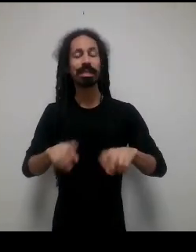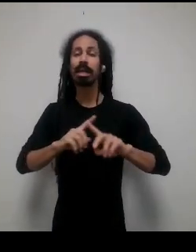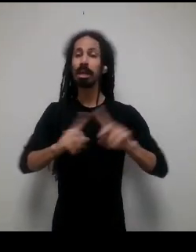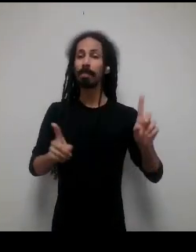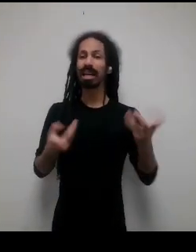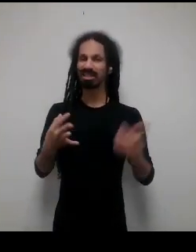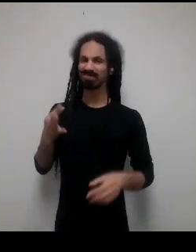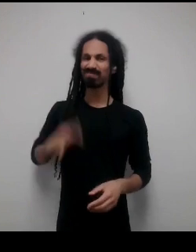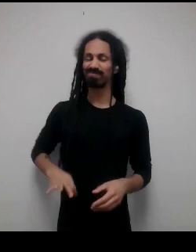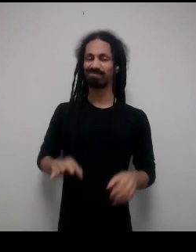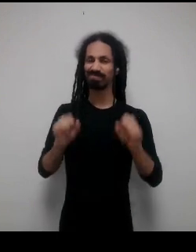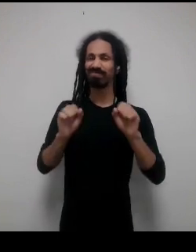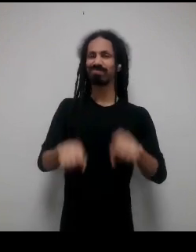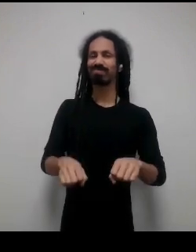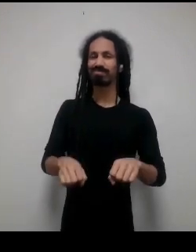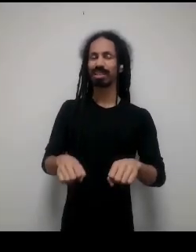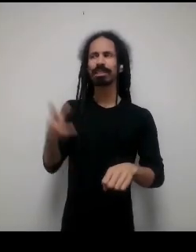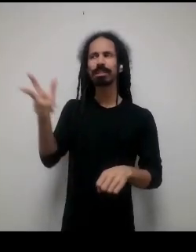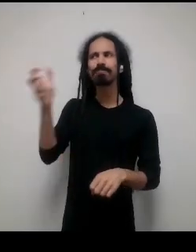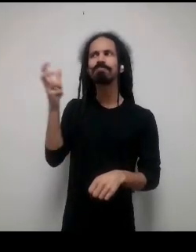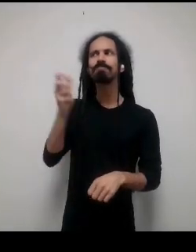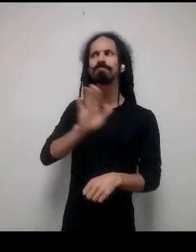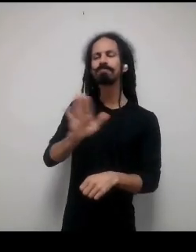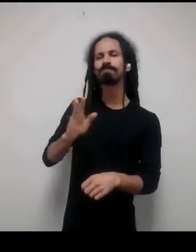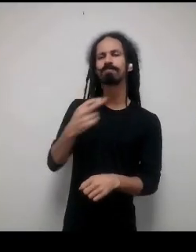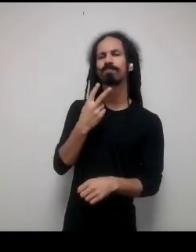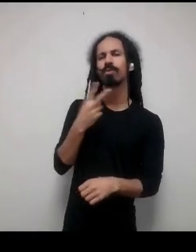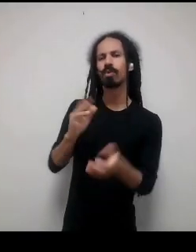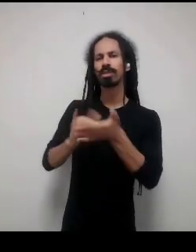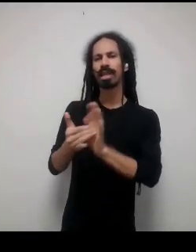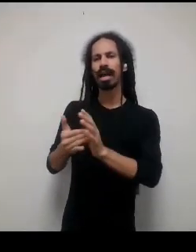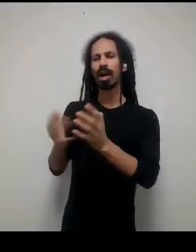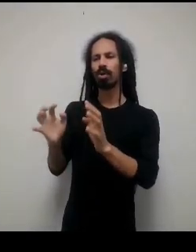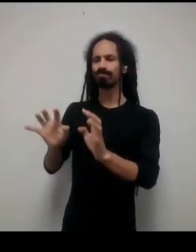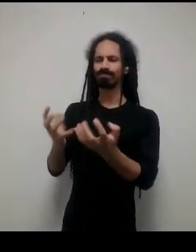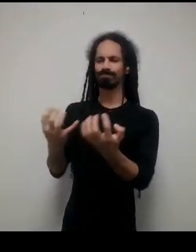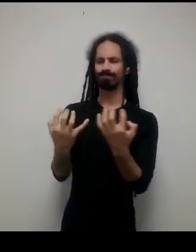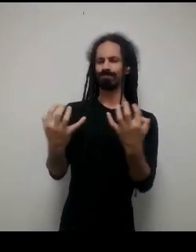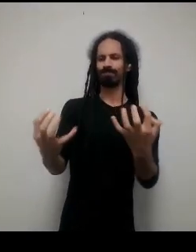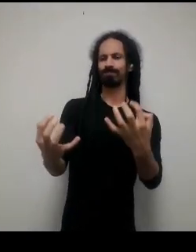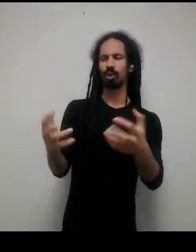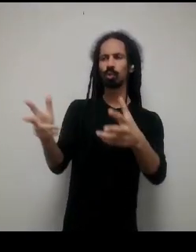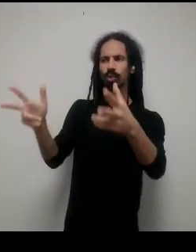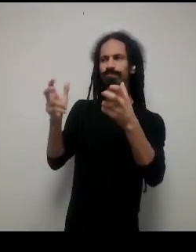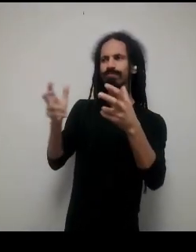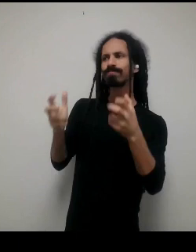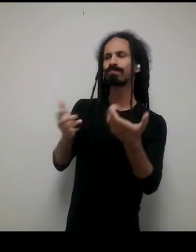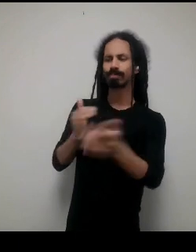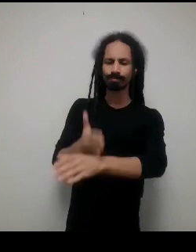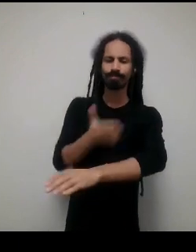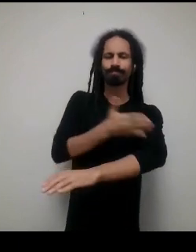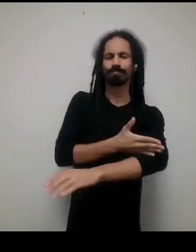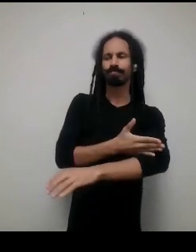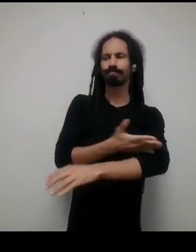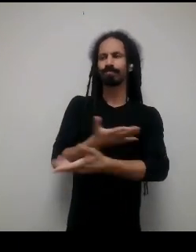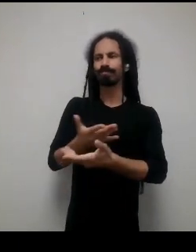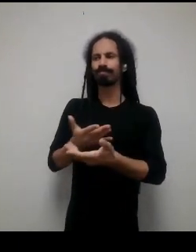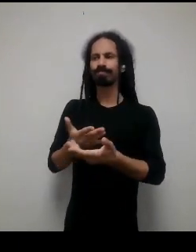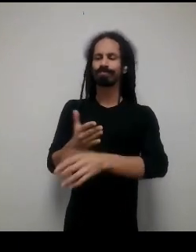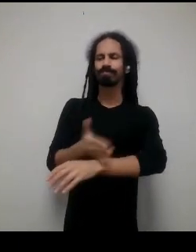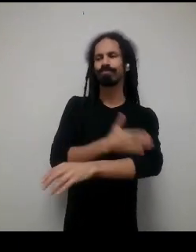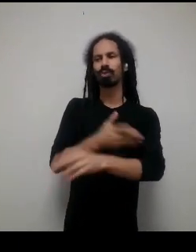your audience going to hear you? And then perhaps there's things that you can tweak or work on to help improve your delivery of your